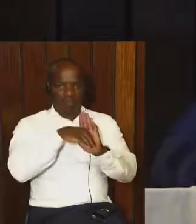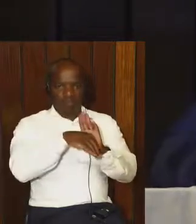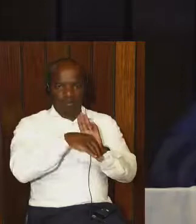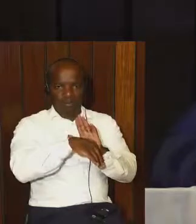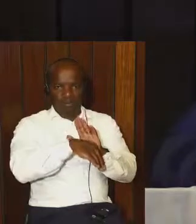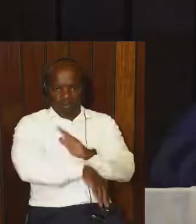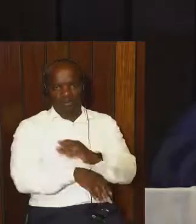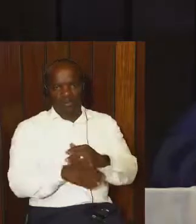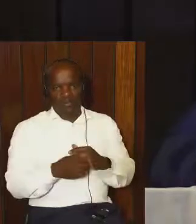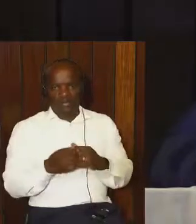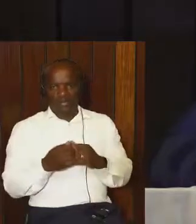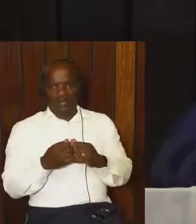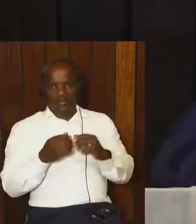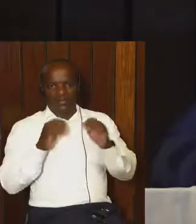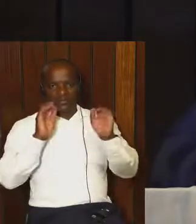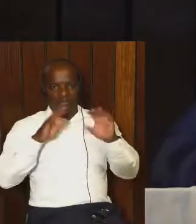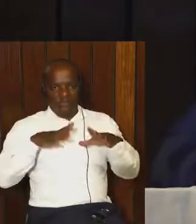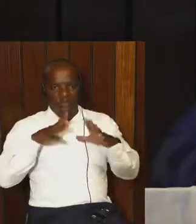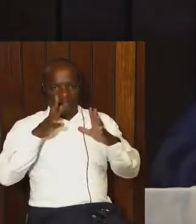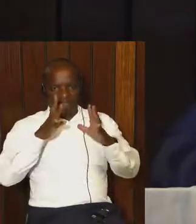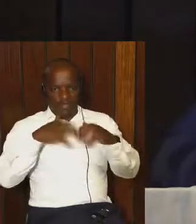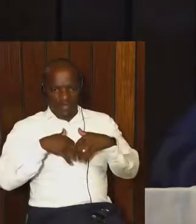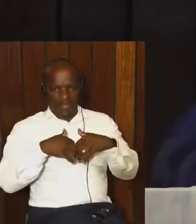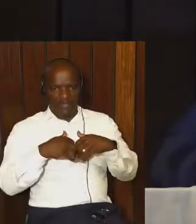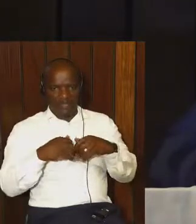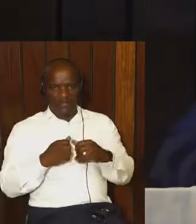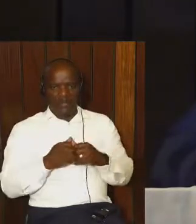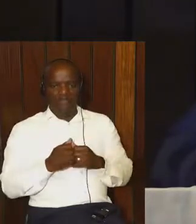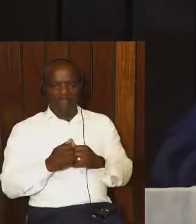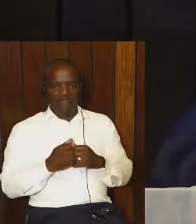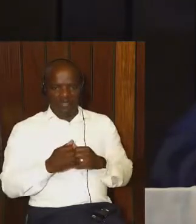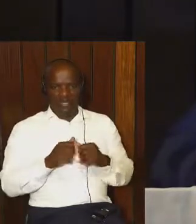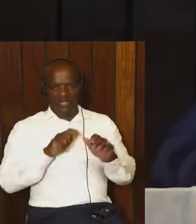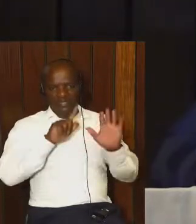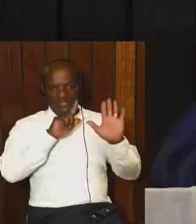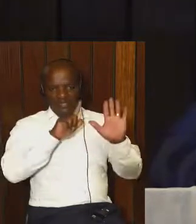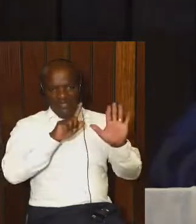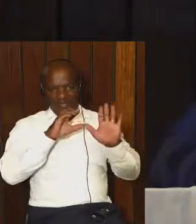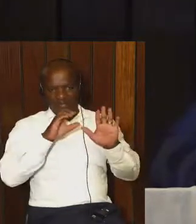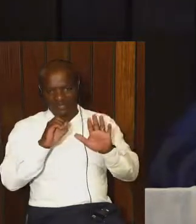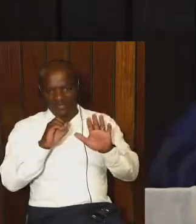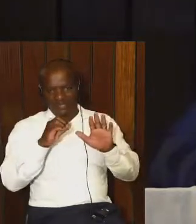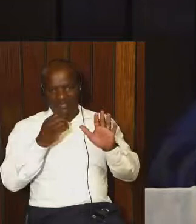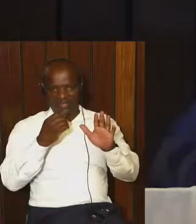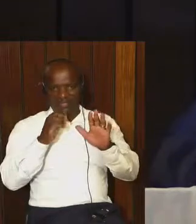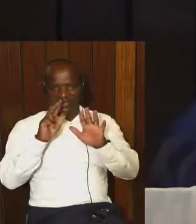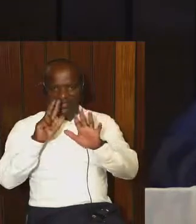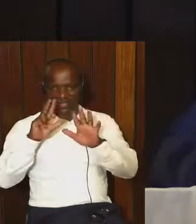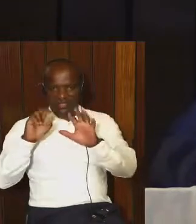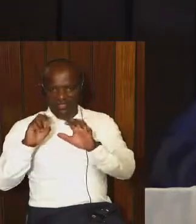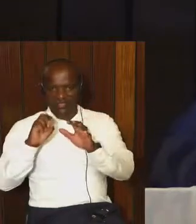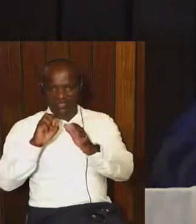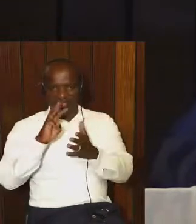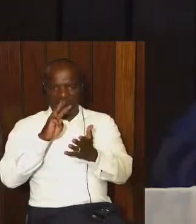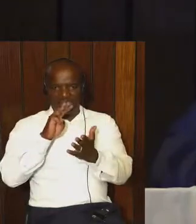the 70 or 80 odd millions that we've spent there will amount to